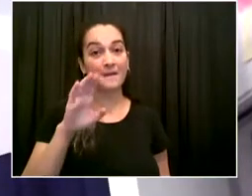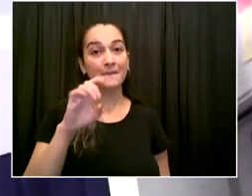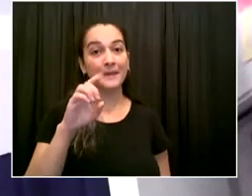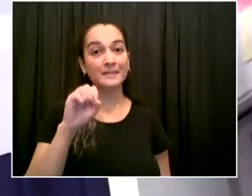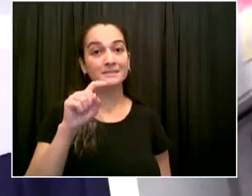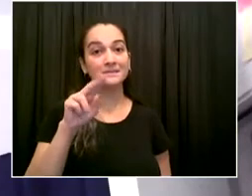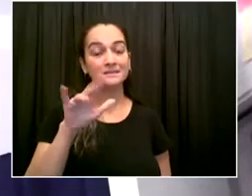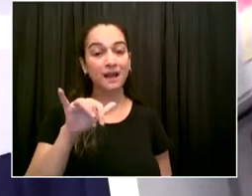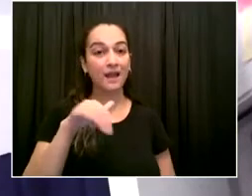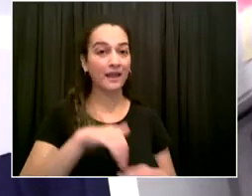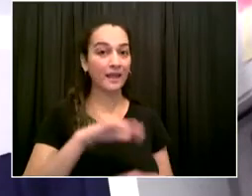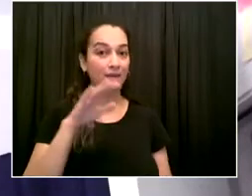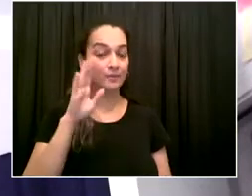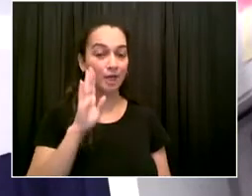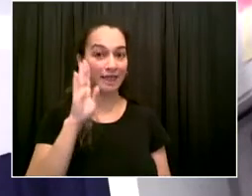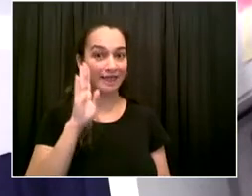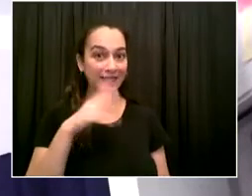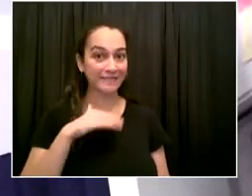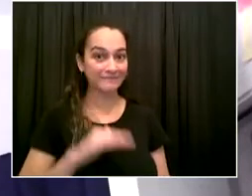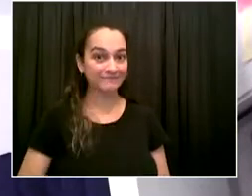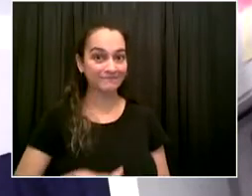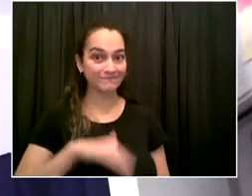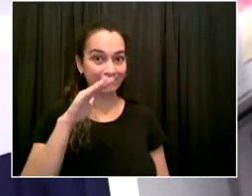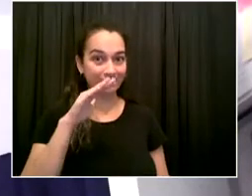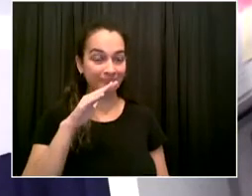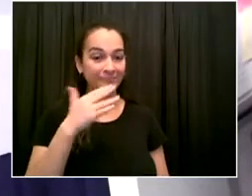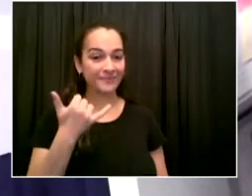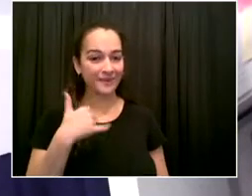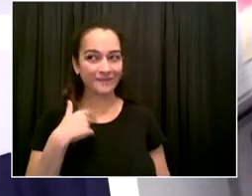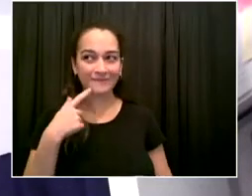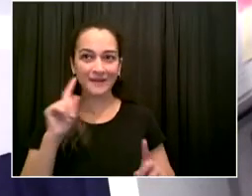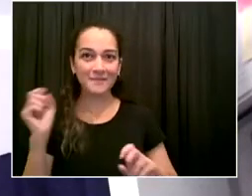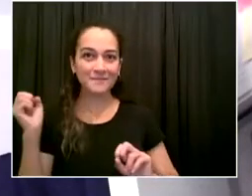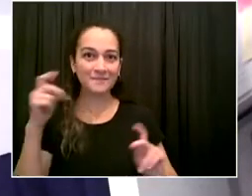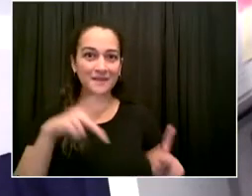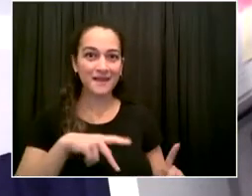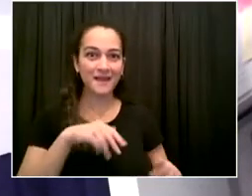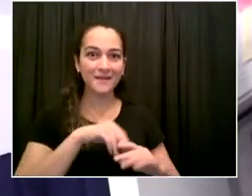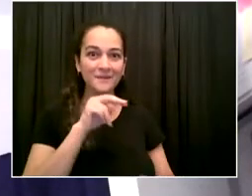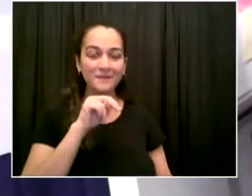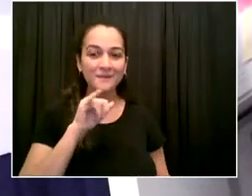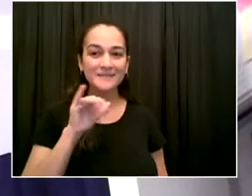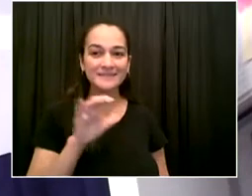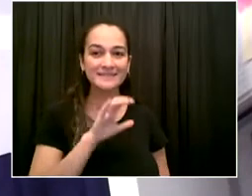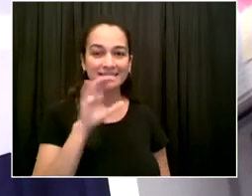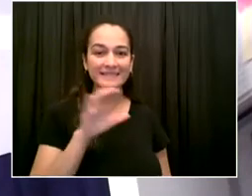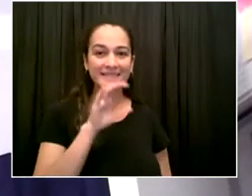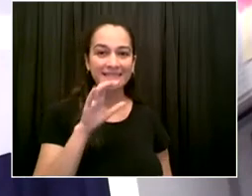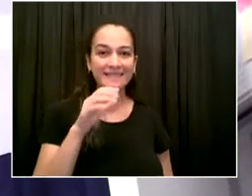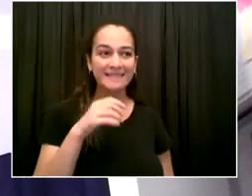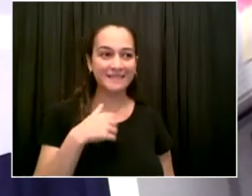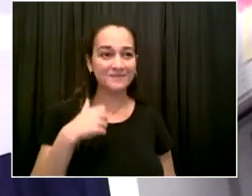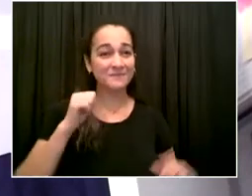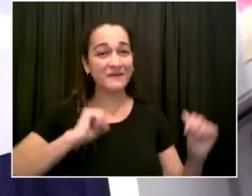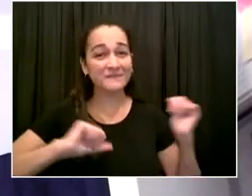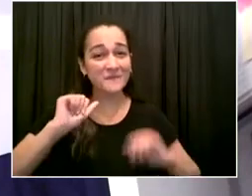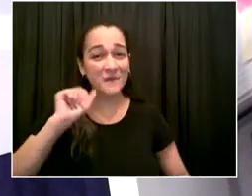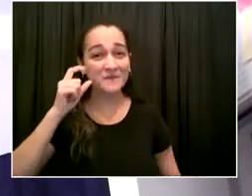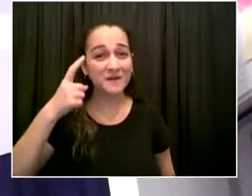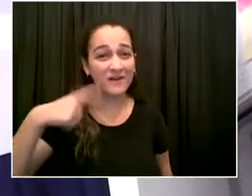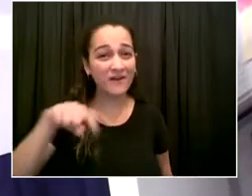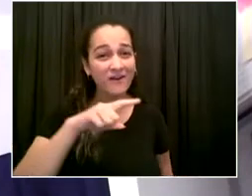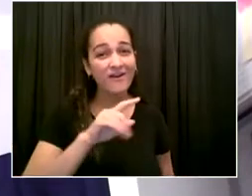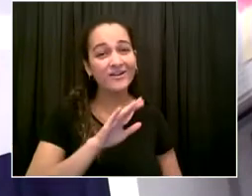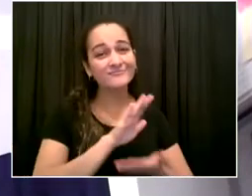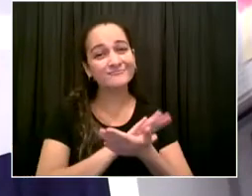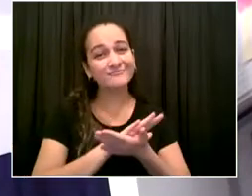and perform, you know, is such an honor to me. And to see everybody uniting and doing something like